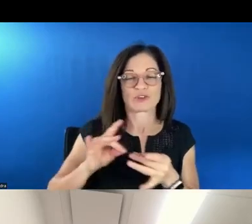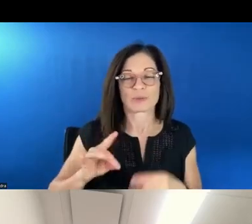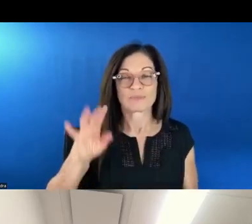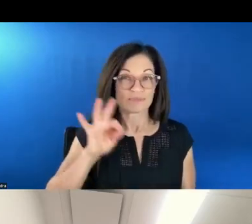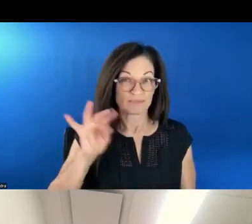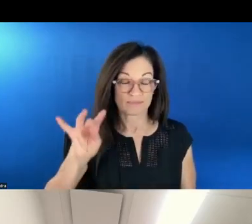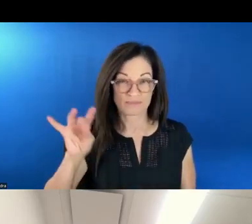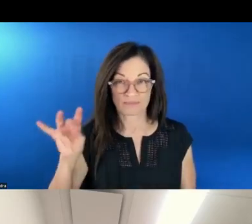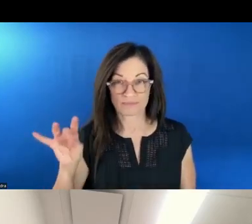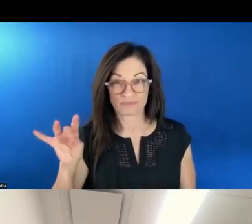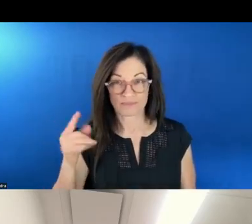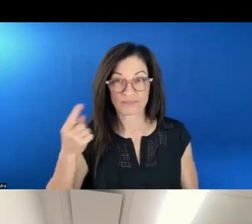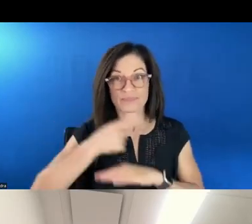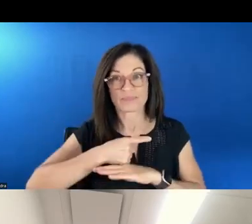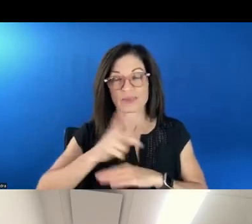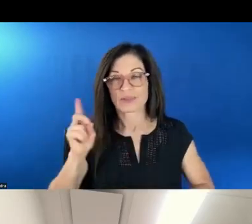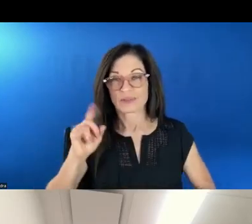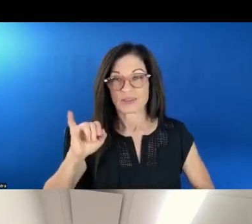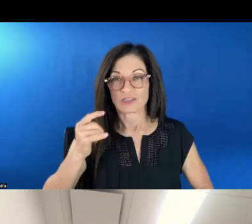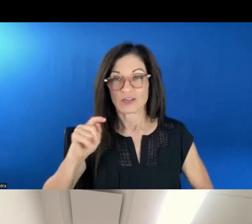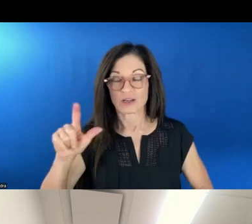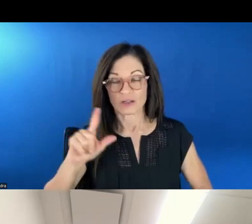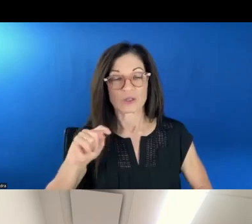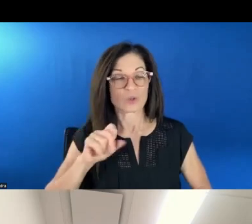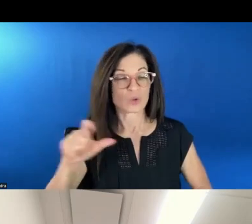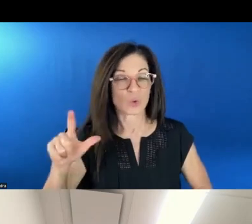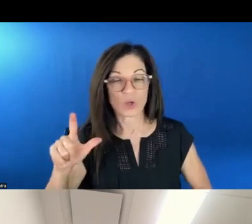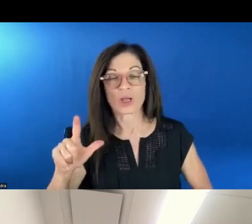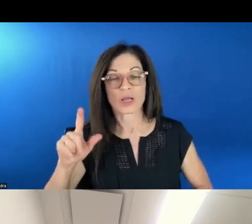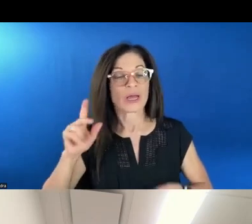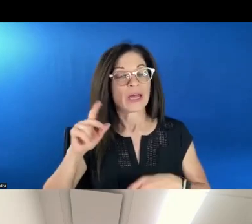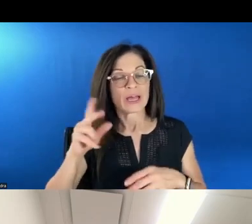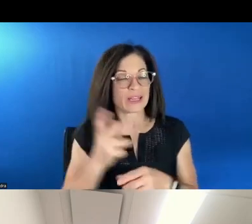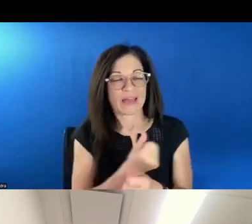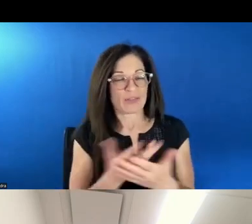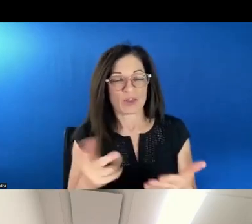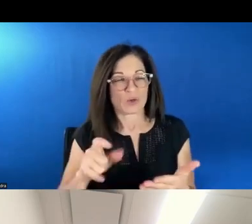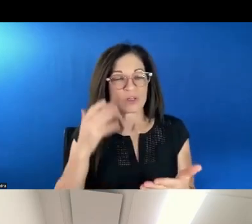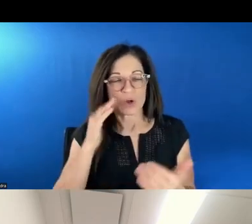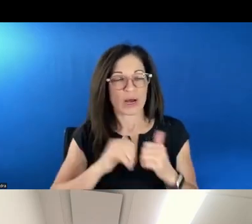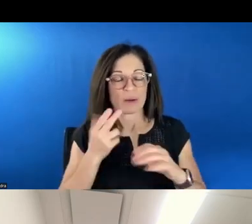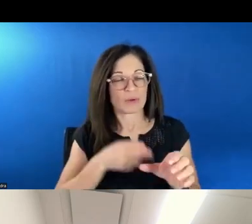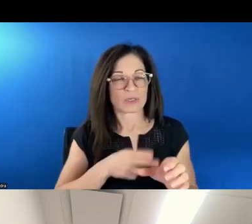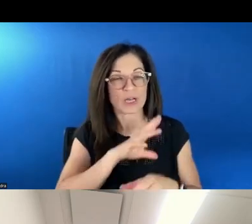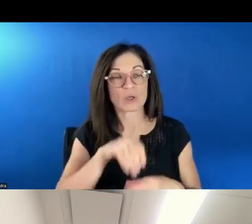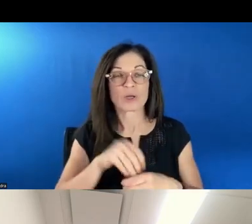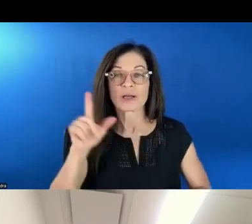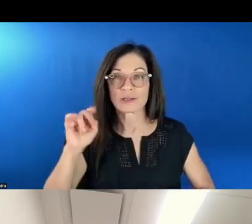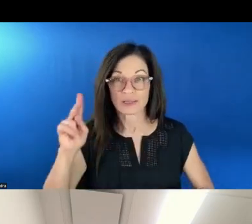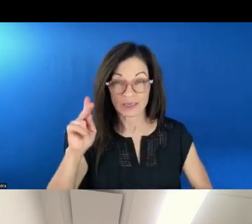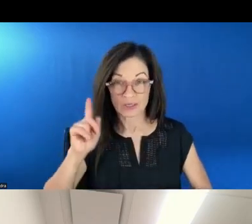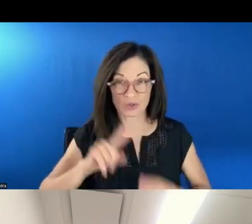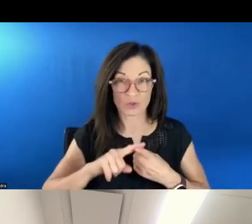988 Day digital toolkit and everything you need to know for how to participate, including a link to the